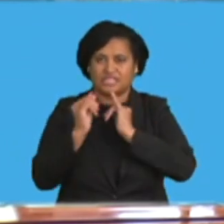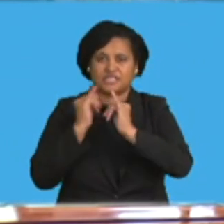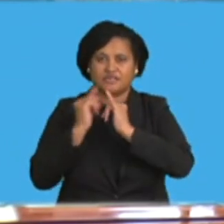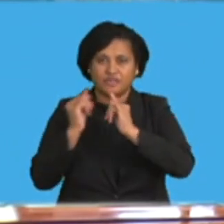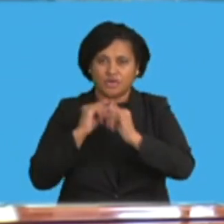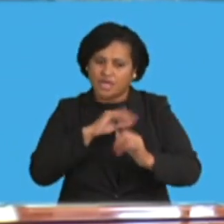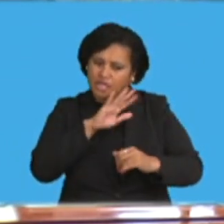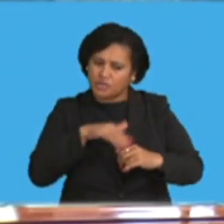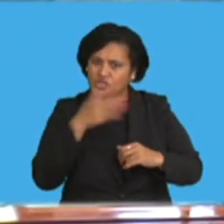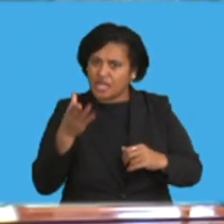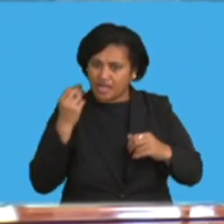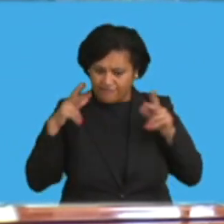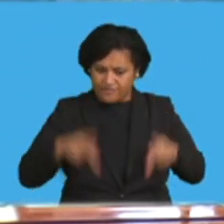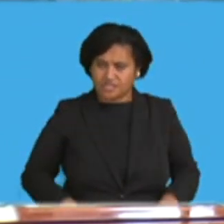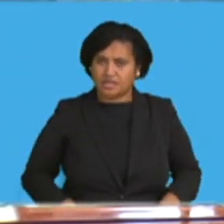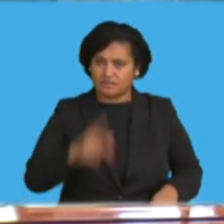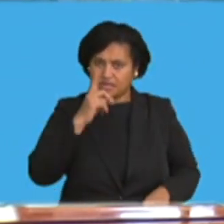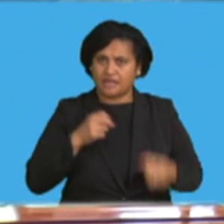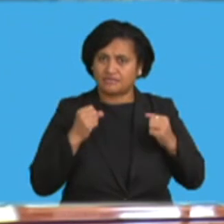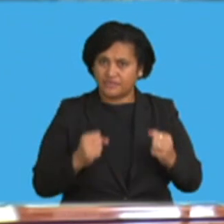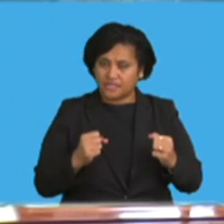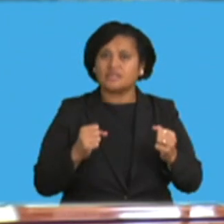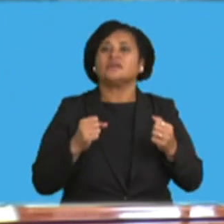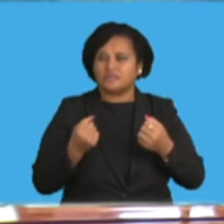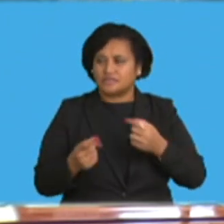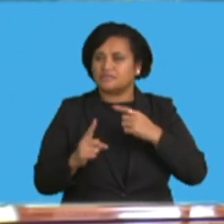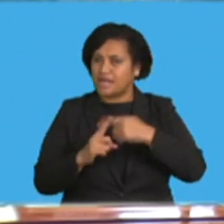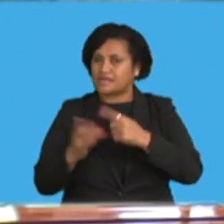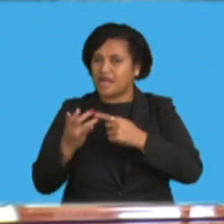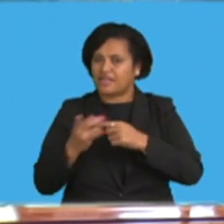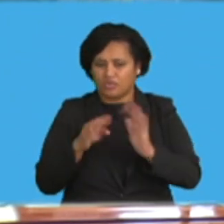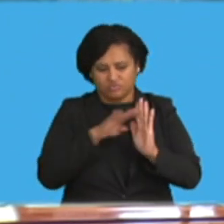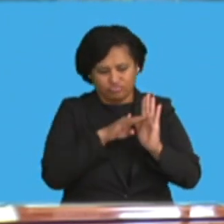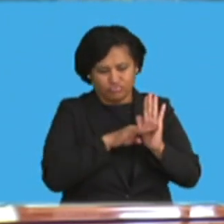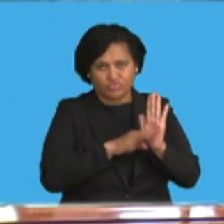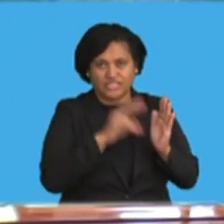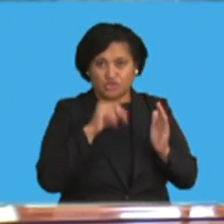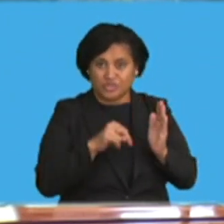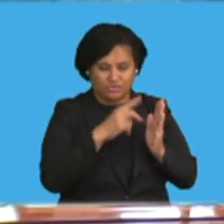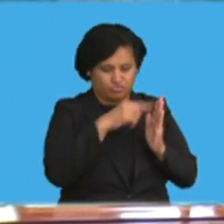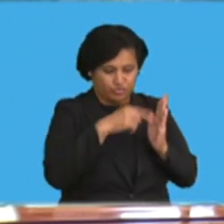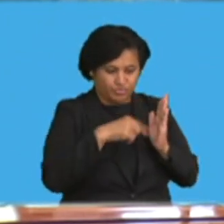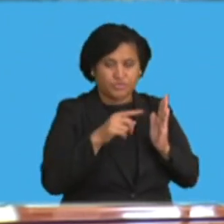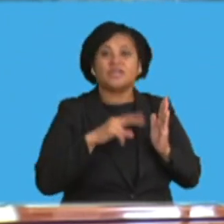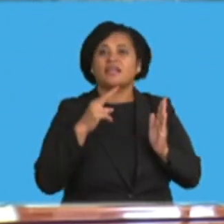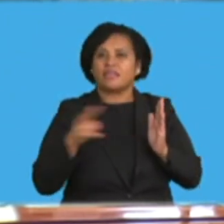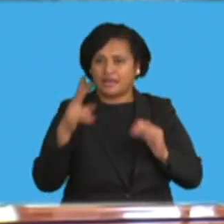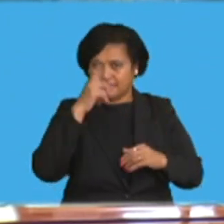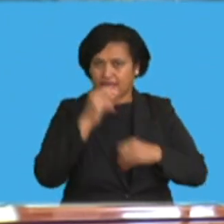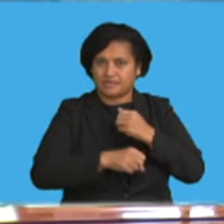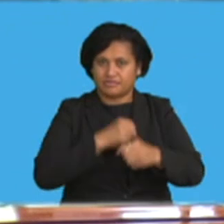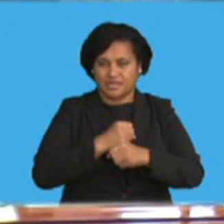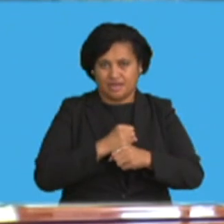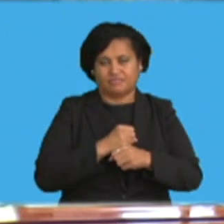checks of which physical ability to certain assessment criteria is also tested and assessed. Madam Speaker, let me